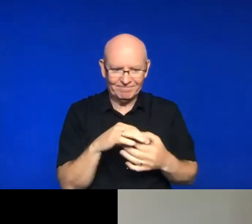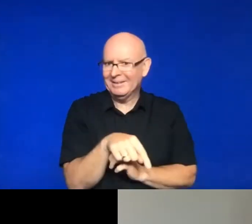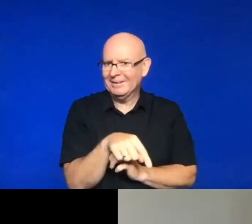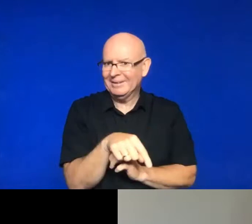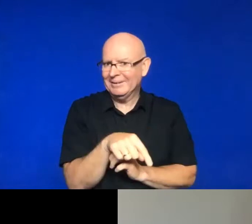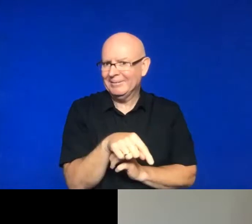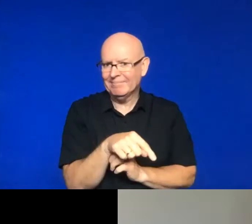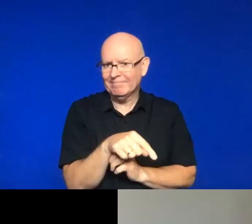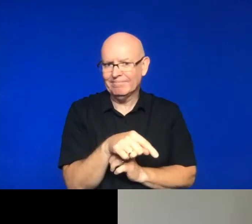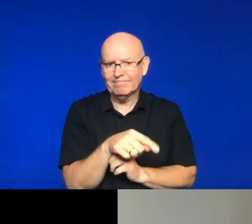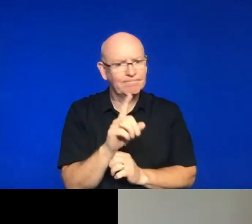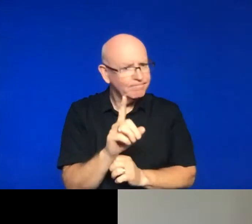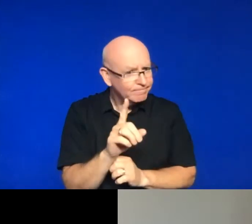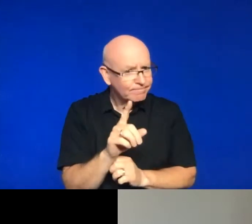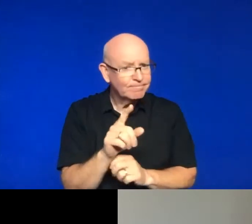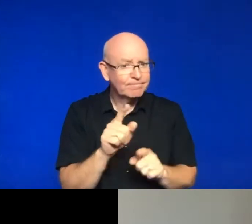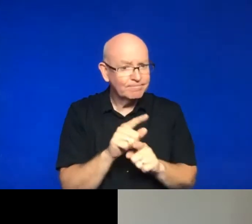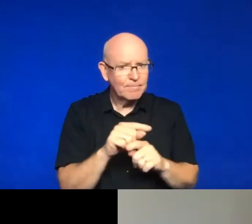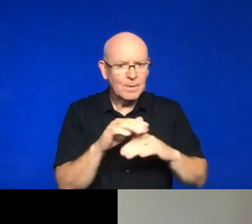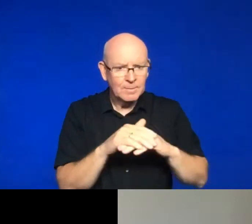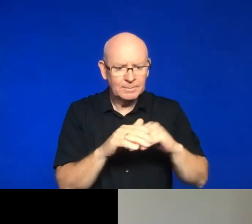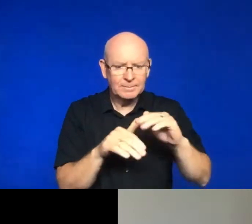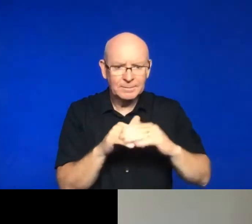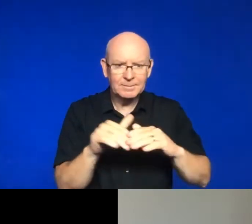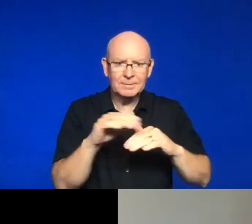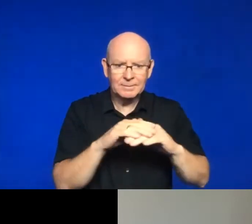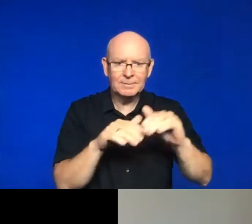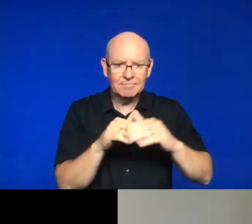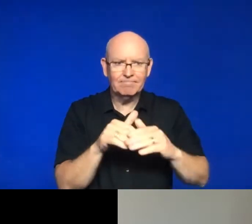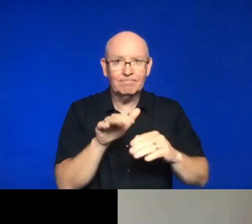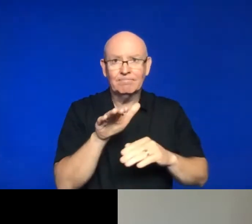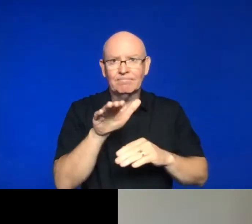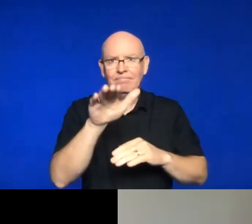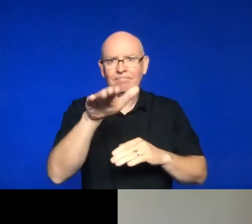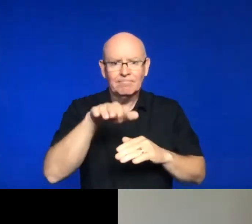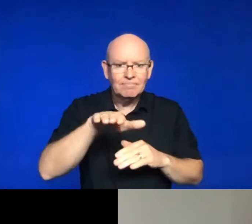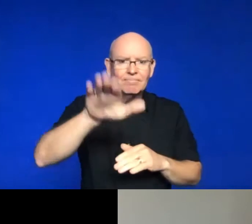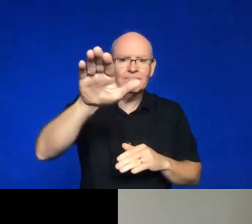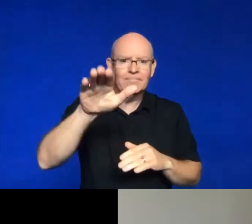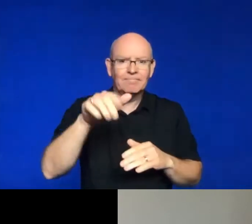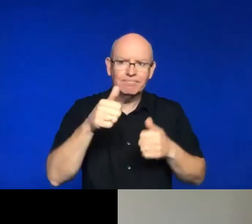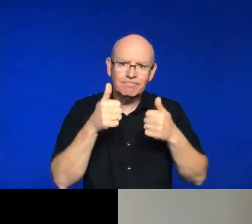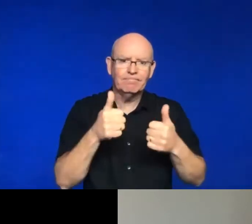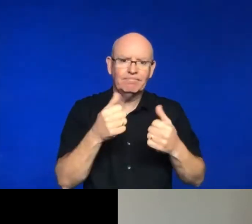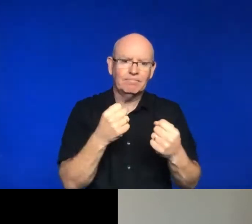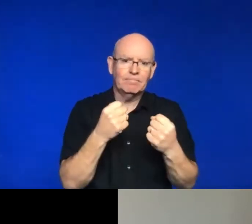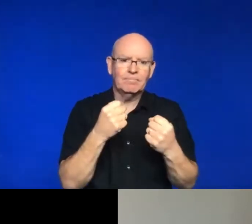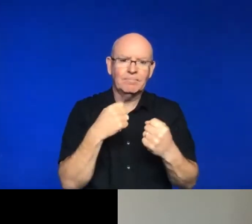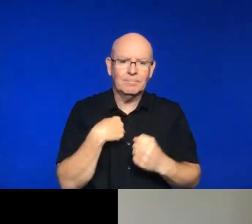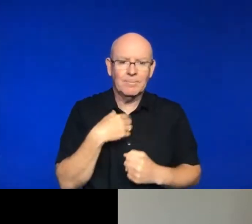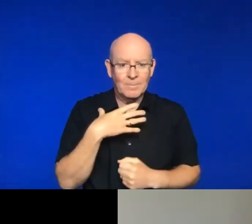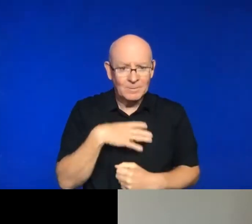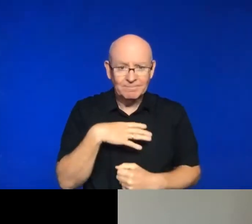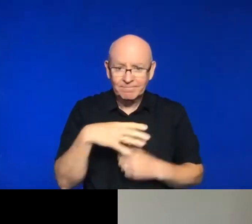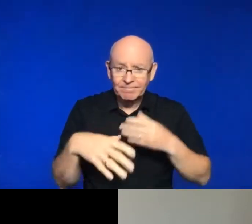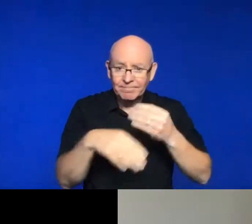build better. And I would like to add there that it is not only building